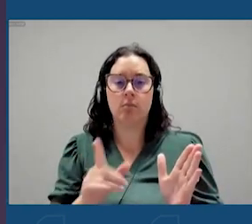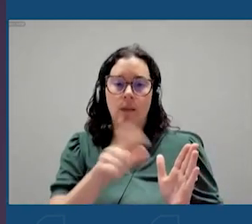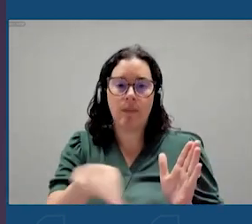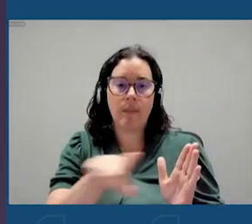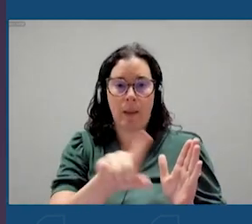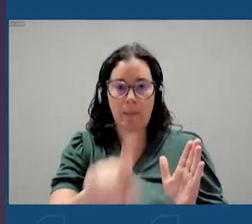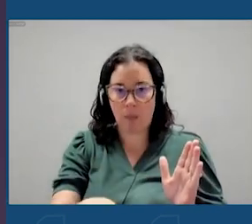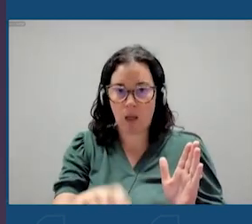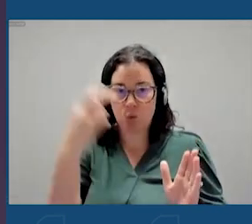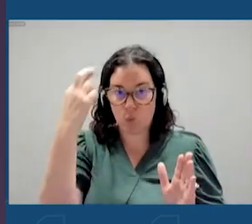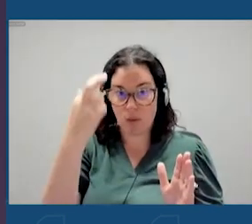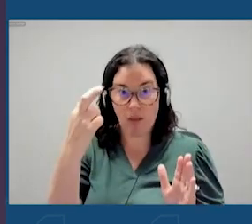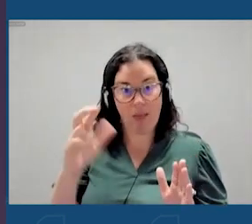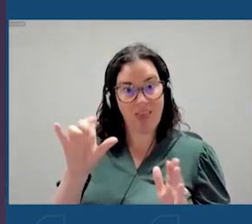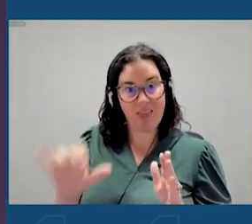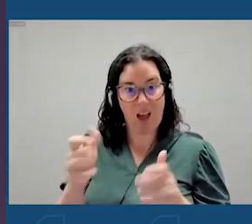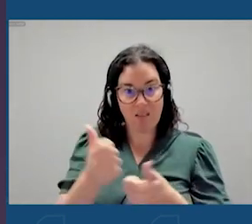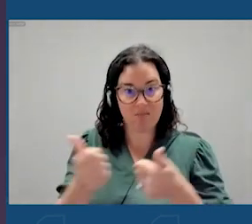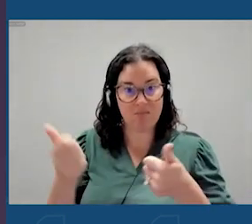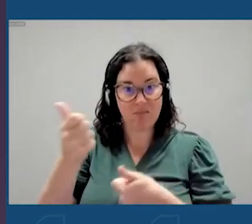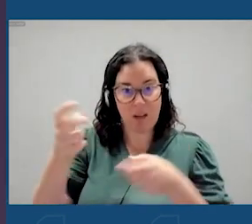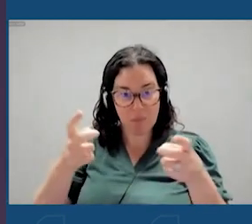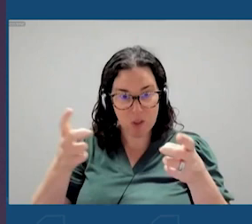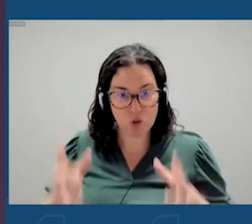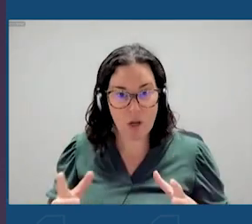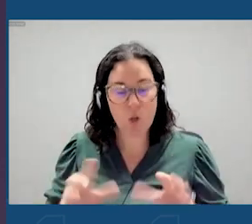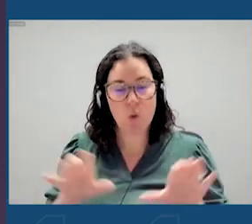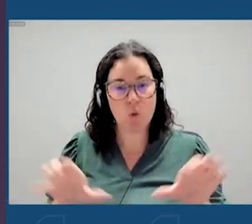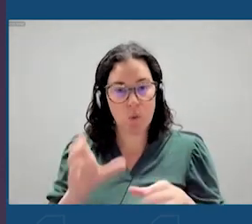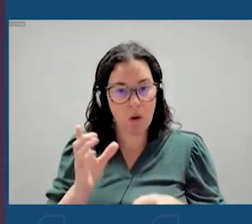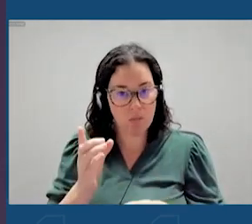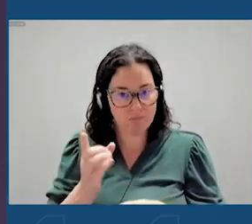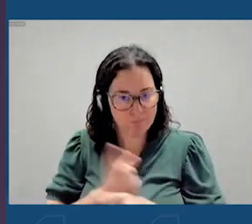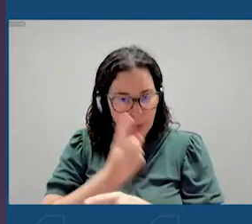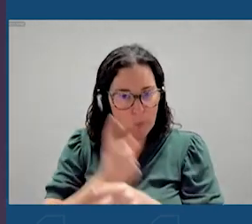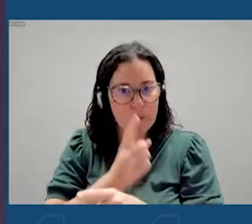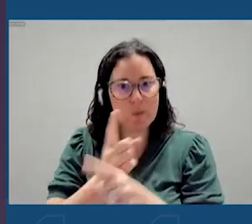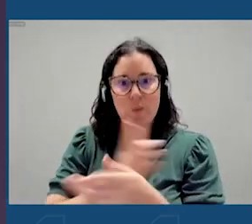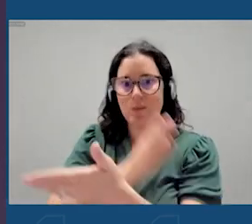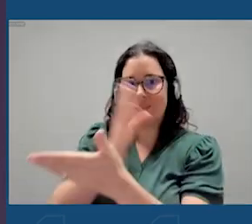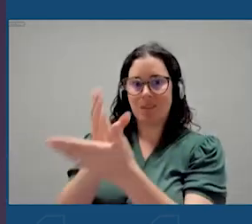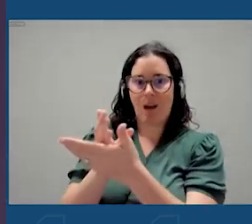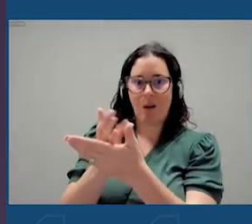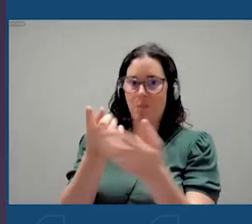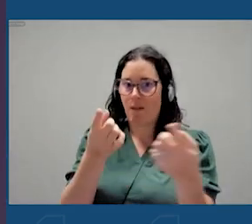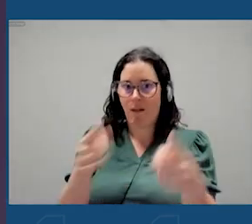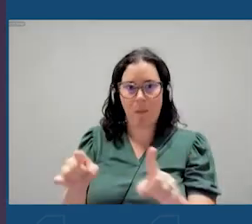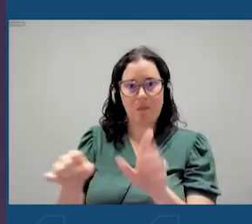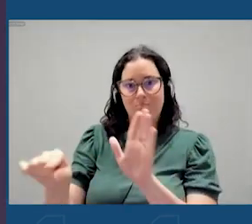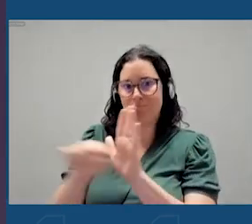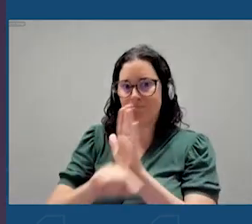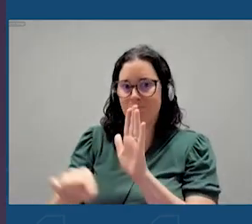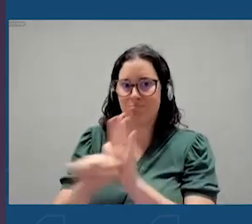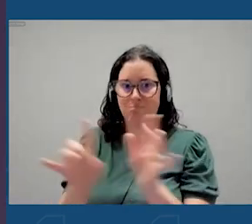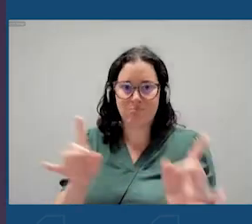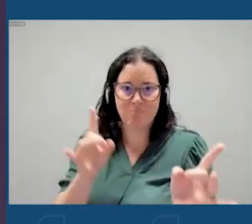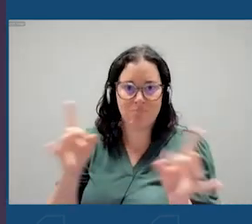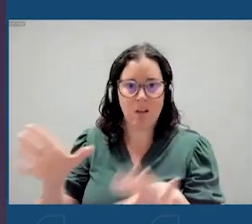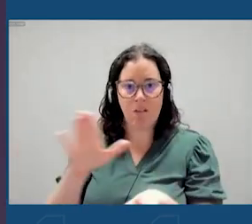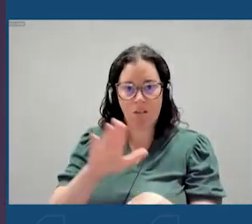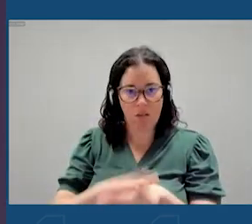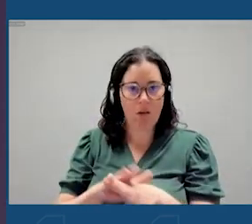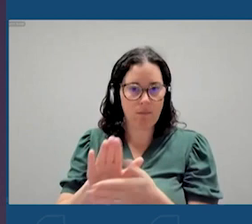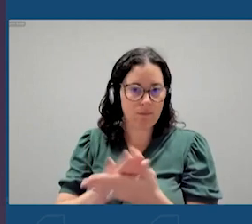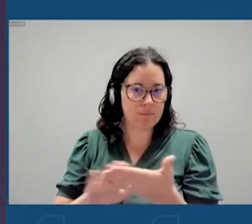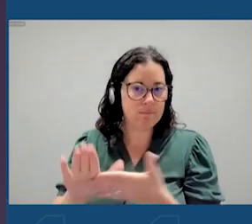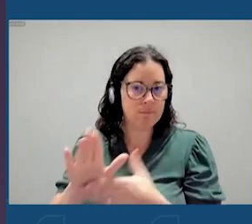colleges are taking the appropriate steps to mitigate what is happening on their campuses. When you study the history of the Jewish people, the threat